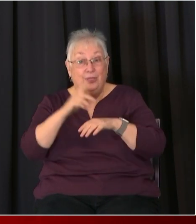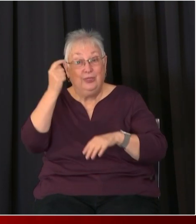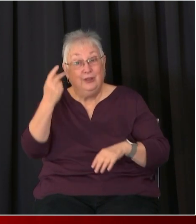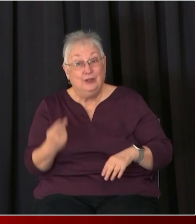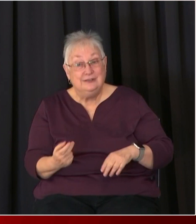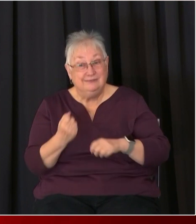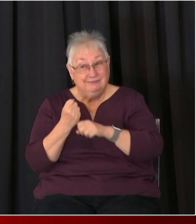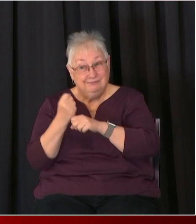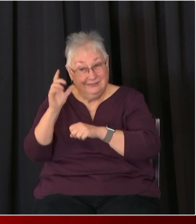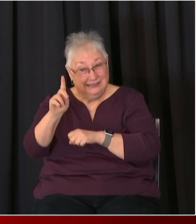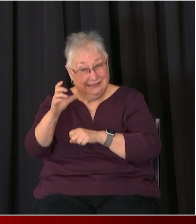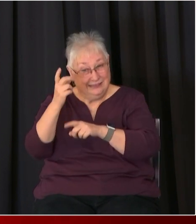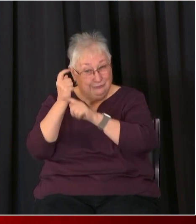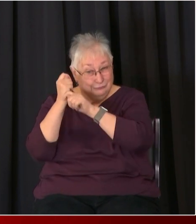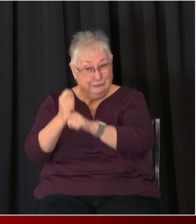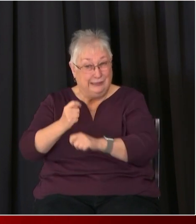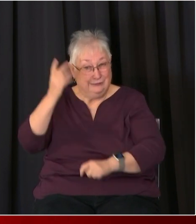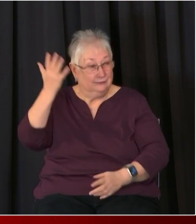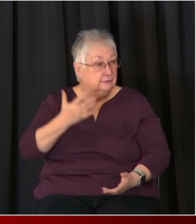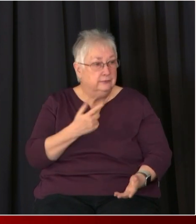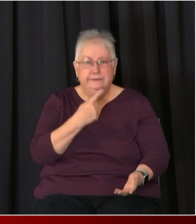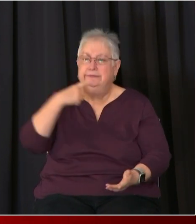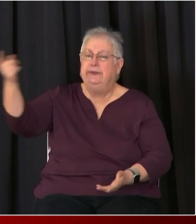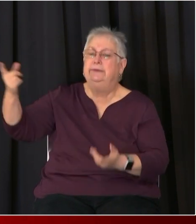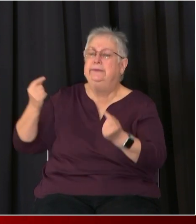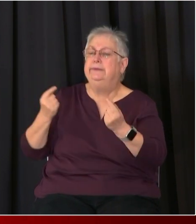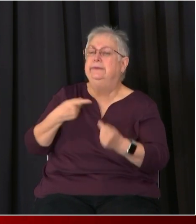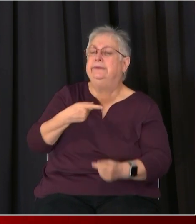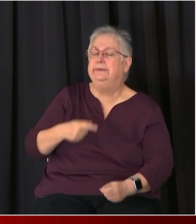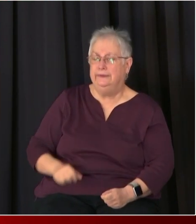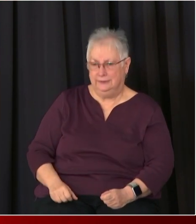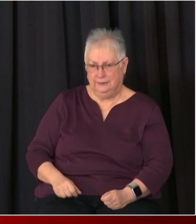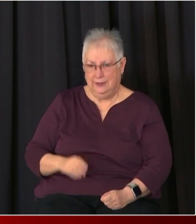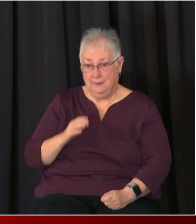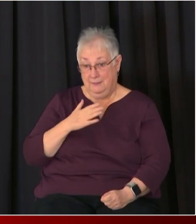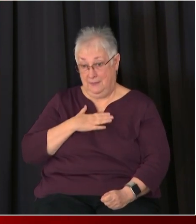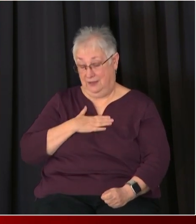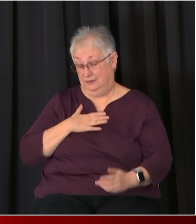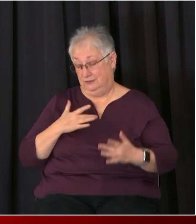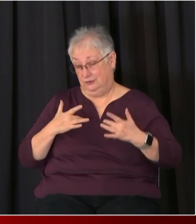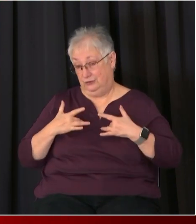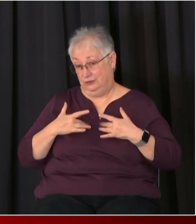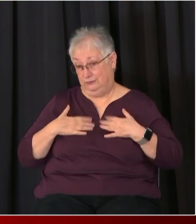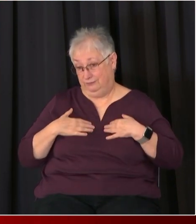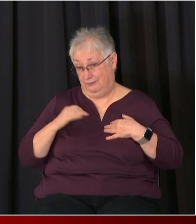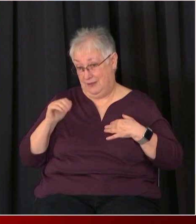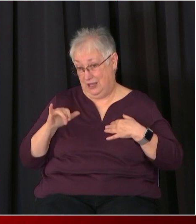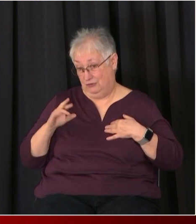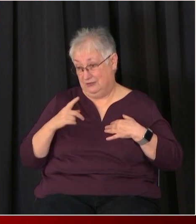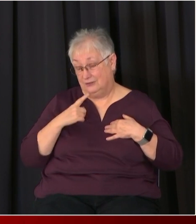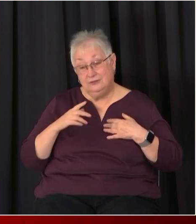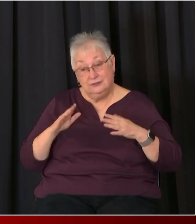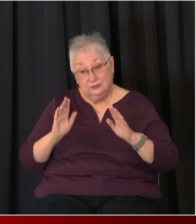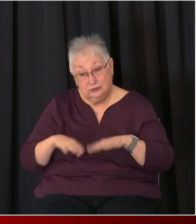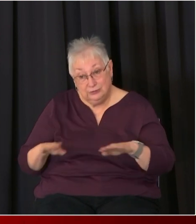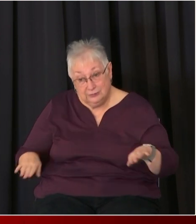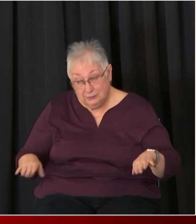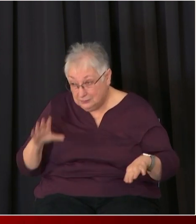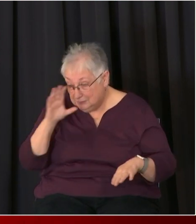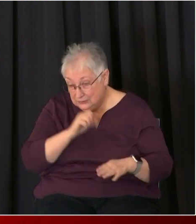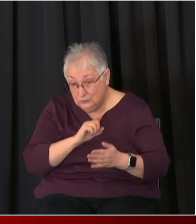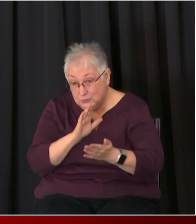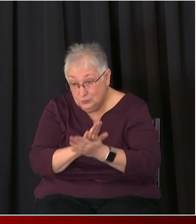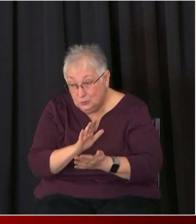Well, certainly, my concern for the children missing school is manyfold. And you